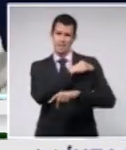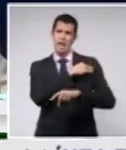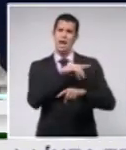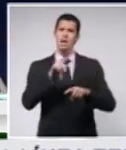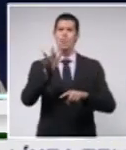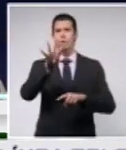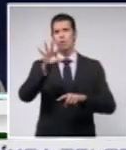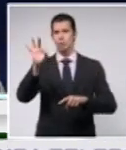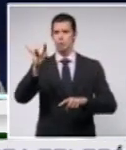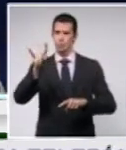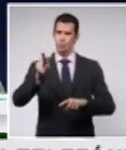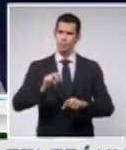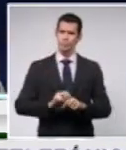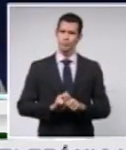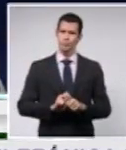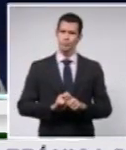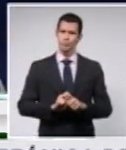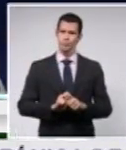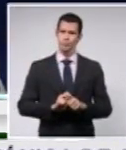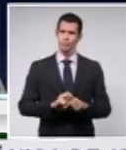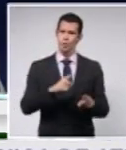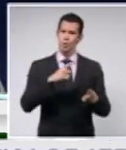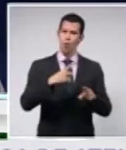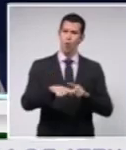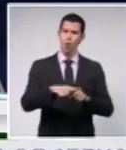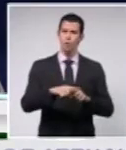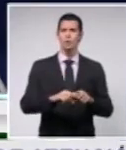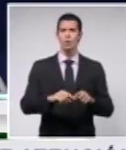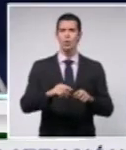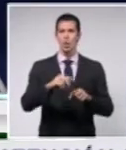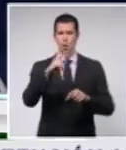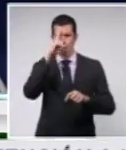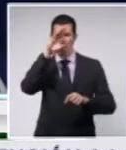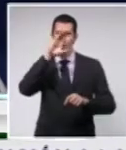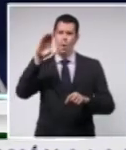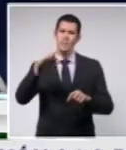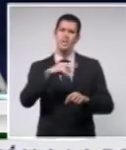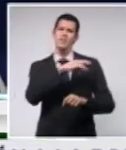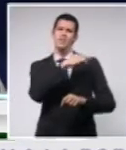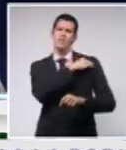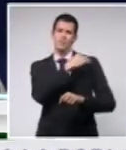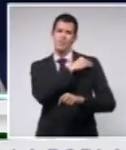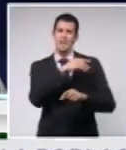82 in Ciego de Avila's recently opened molecular biology laboratory.